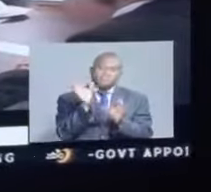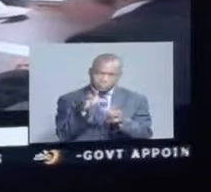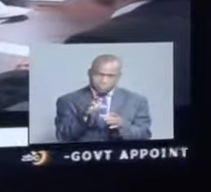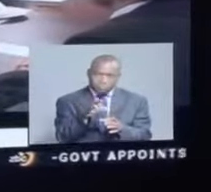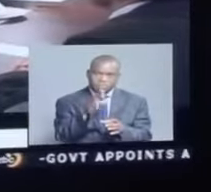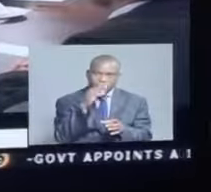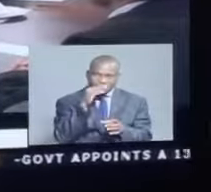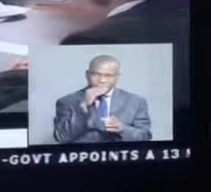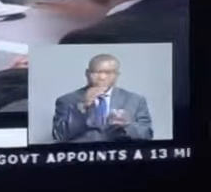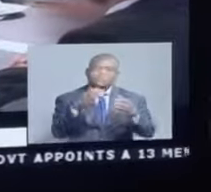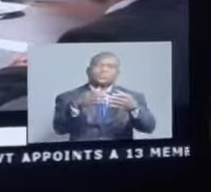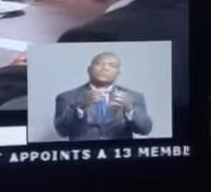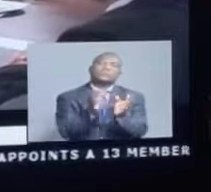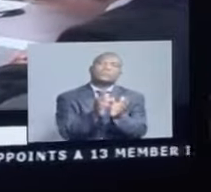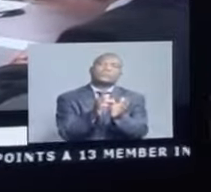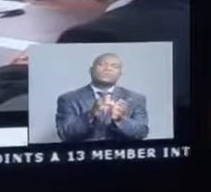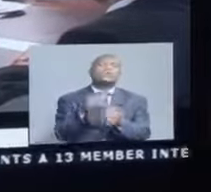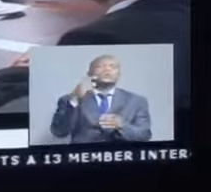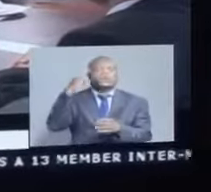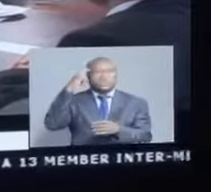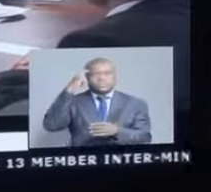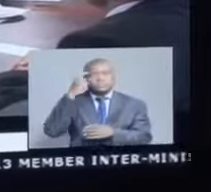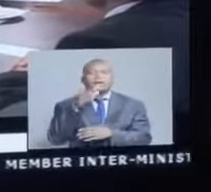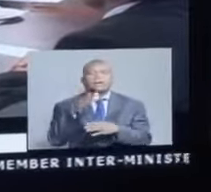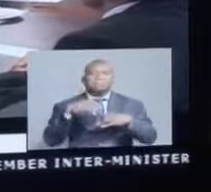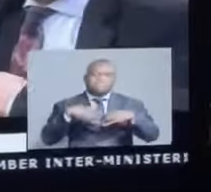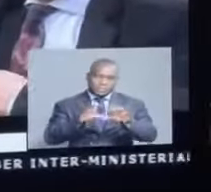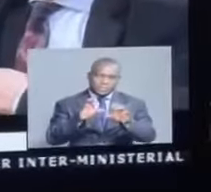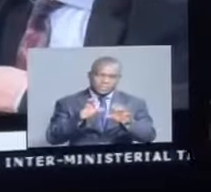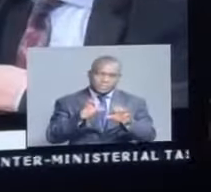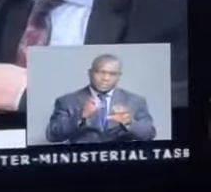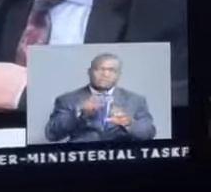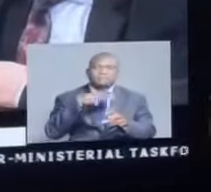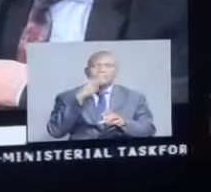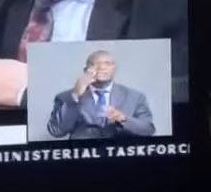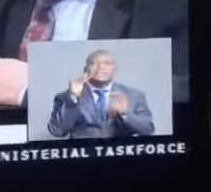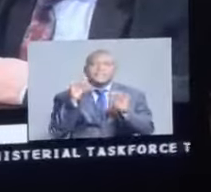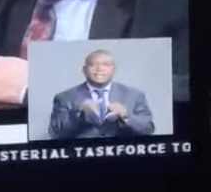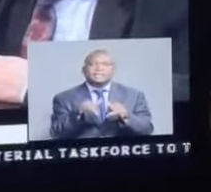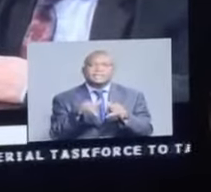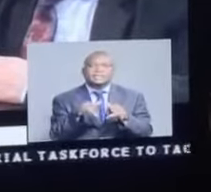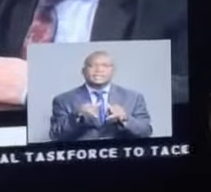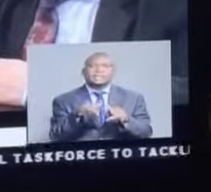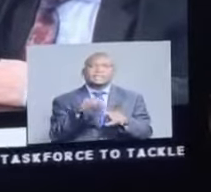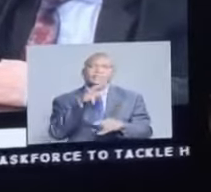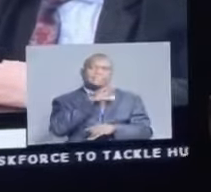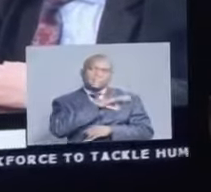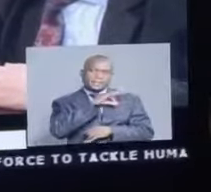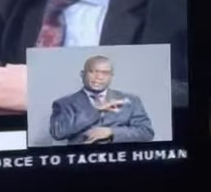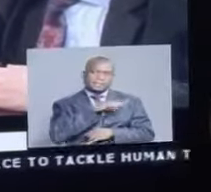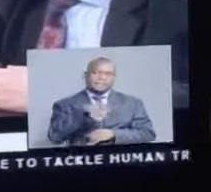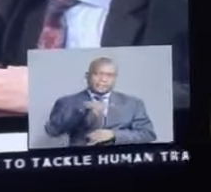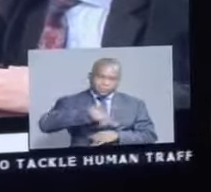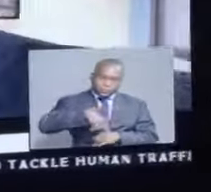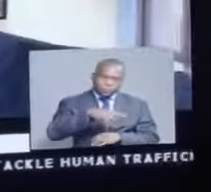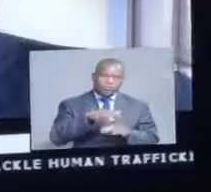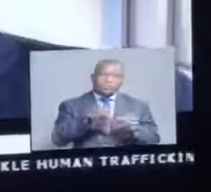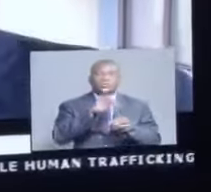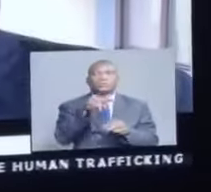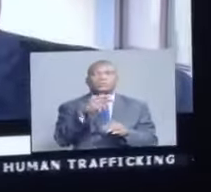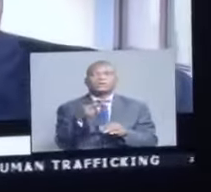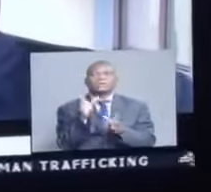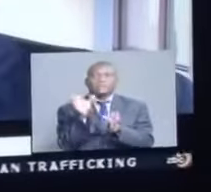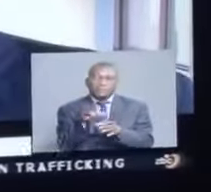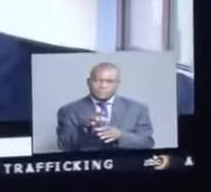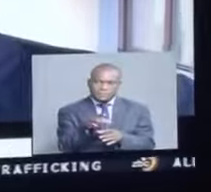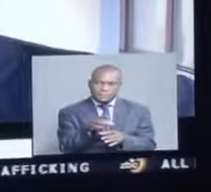consortium has all the necessary expertise to deliver on the project, and the scheme is said to benefit locals in terms of employment opportunities. We're very happy